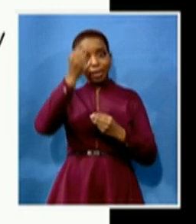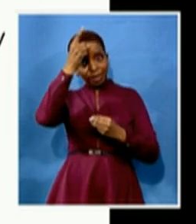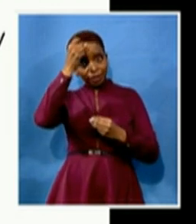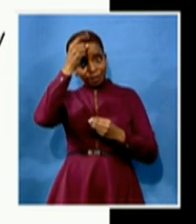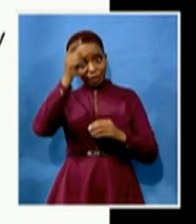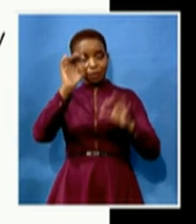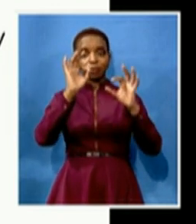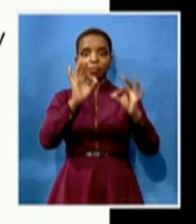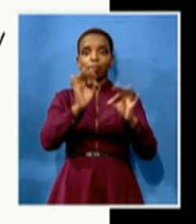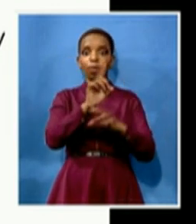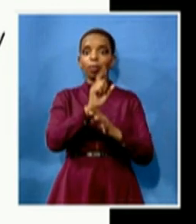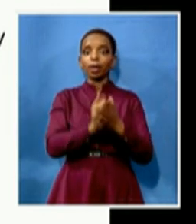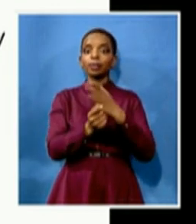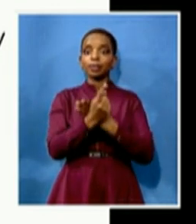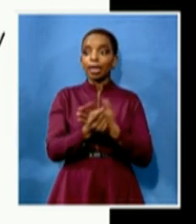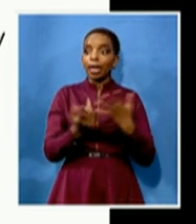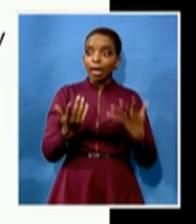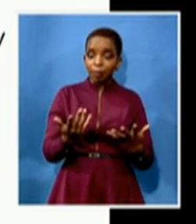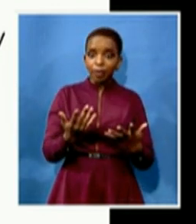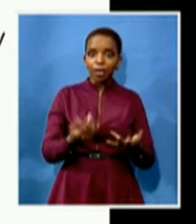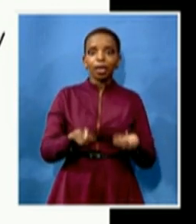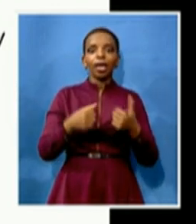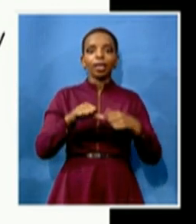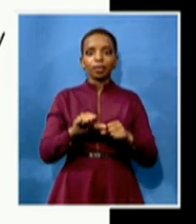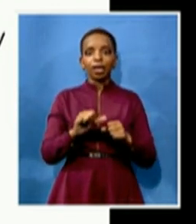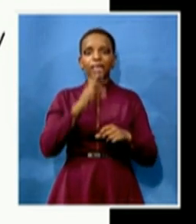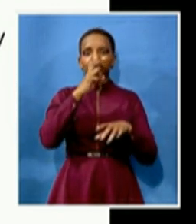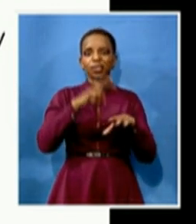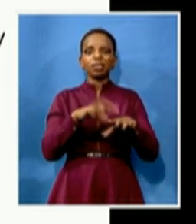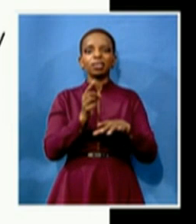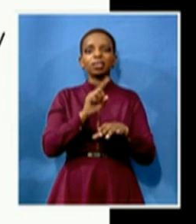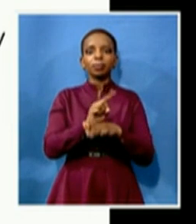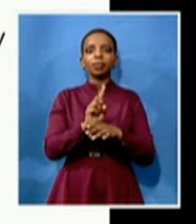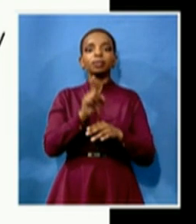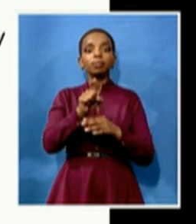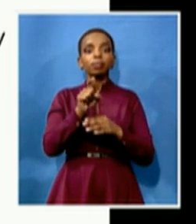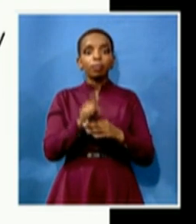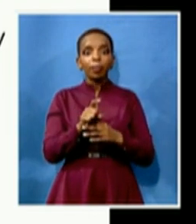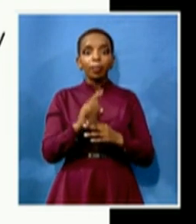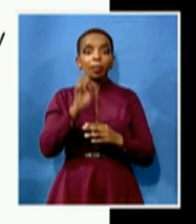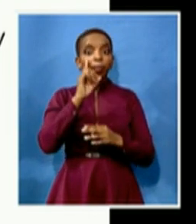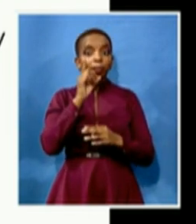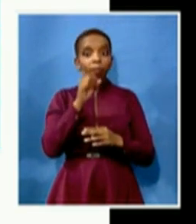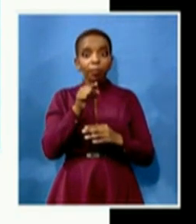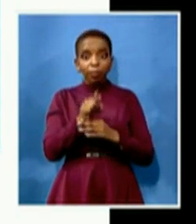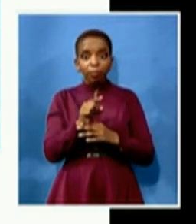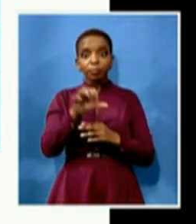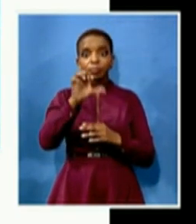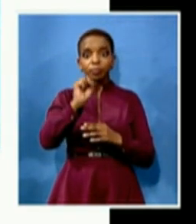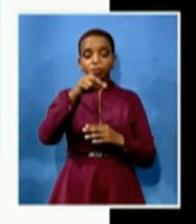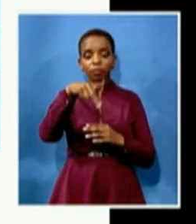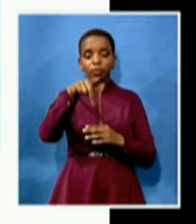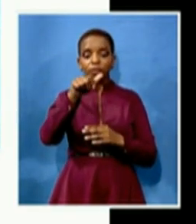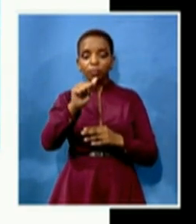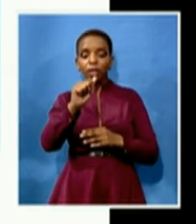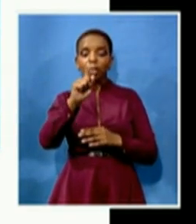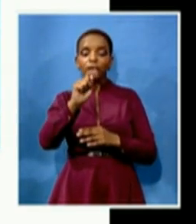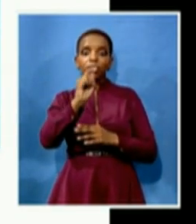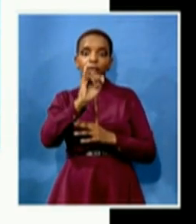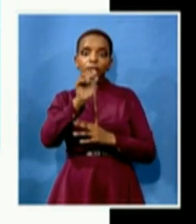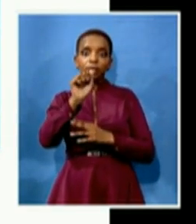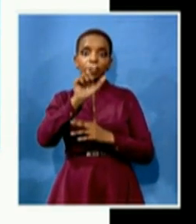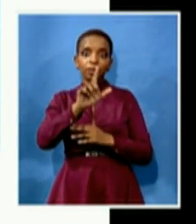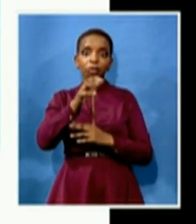to spread that stochasticity over both the spatial spread and what the model parameters say. This is